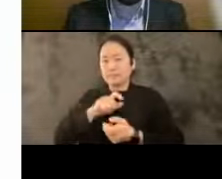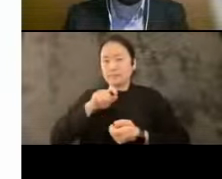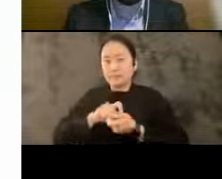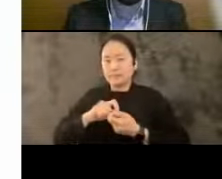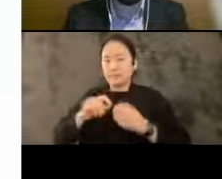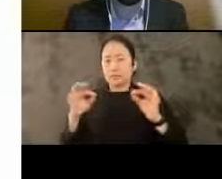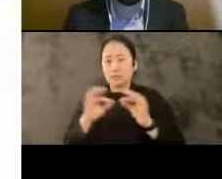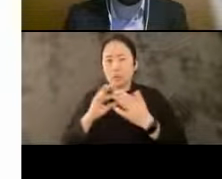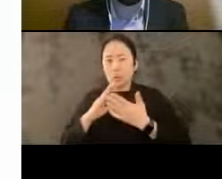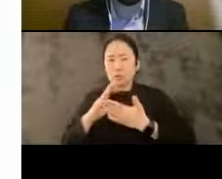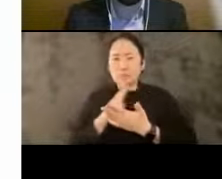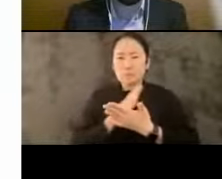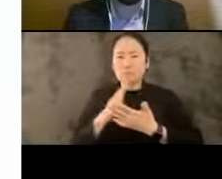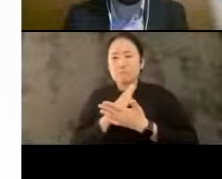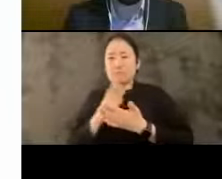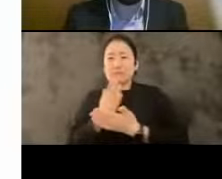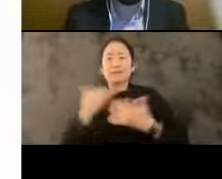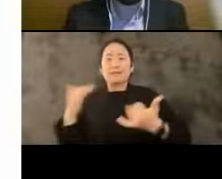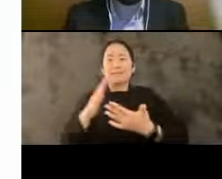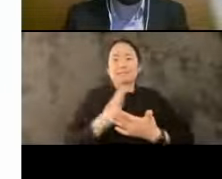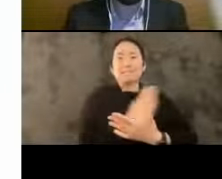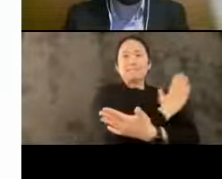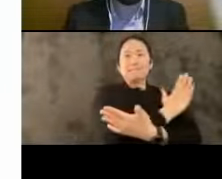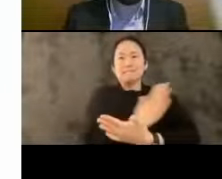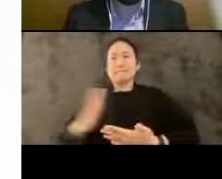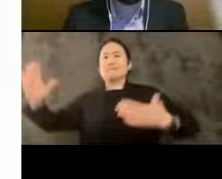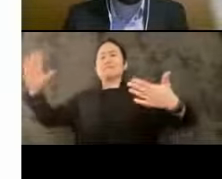final recommended option. So,